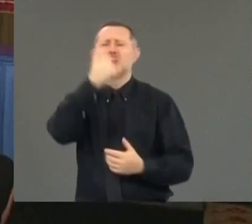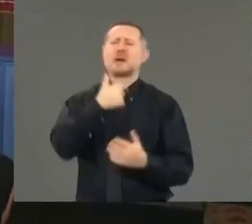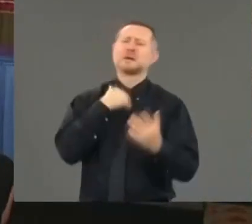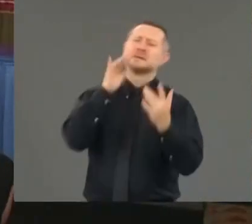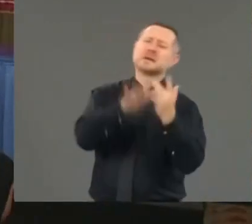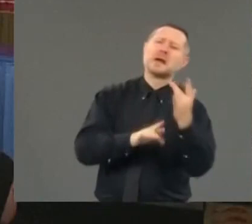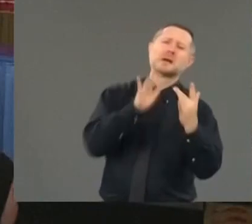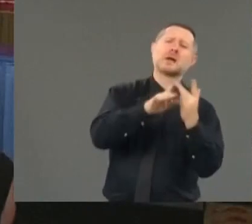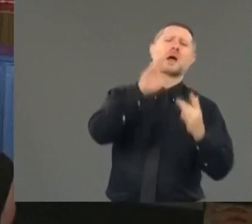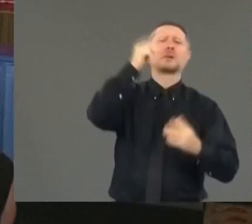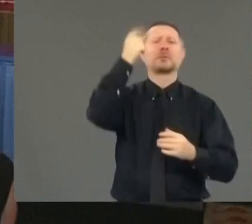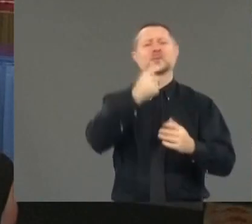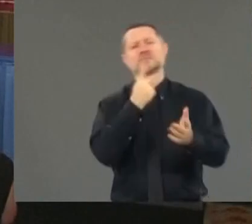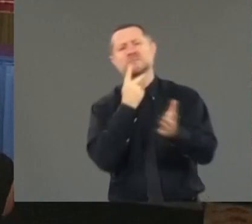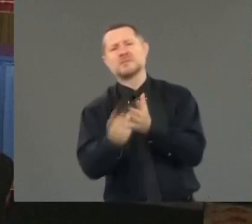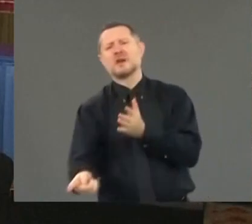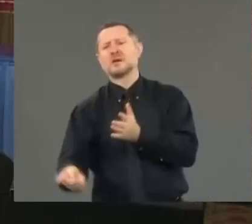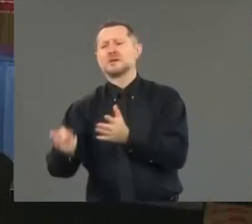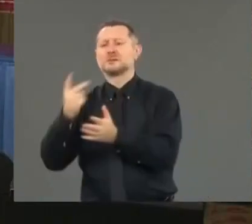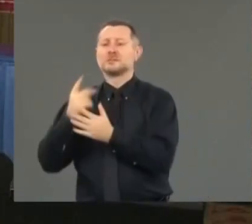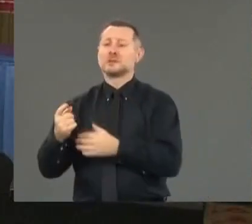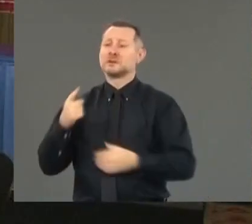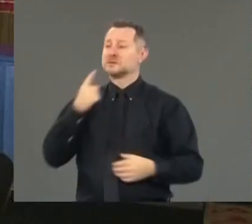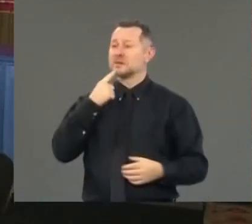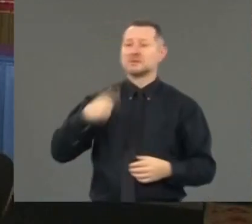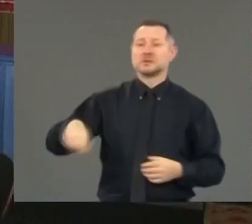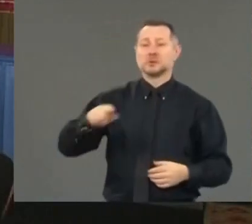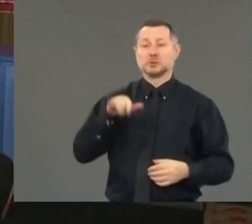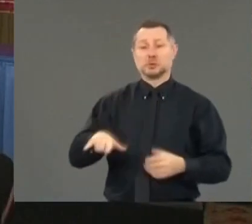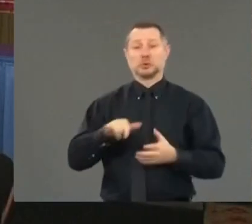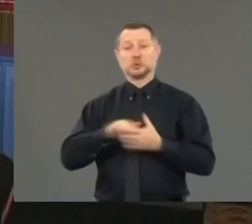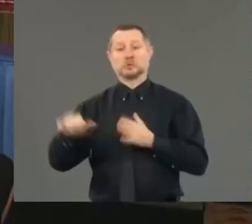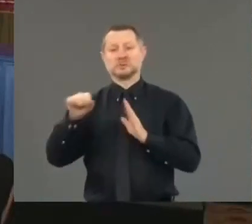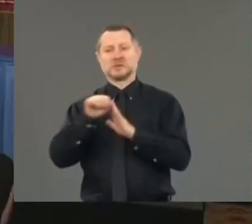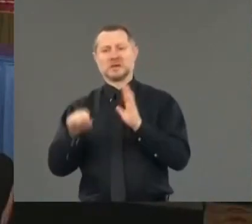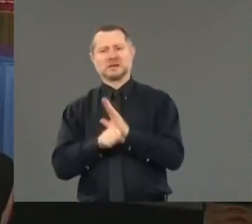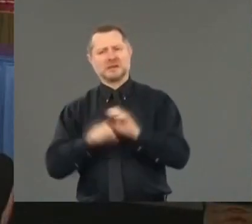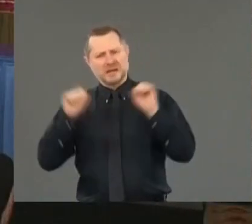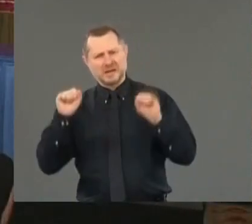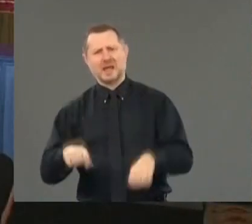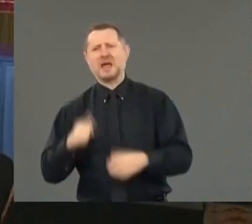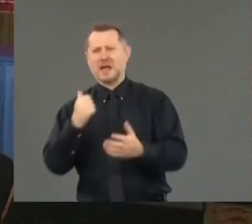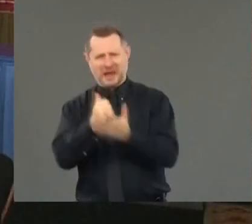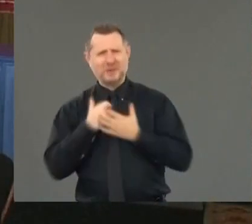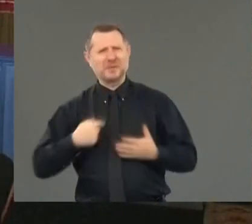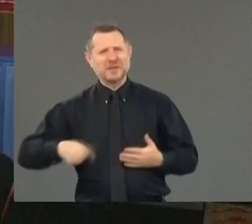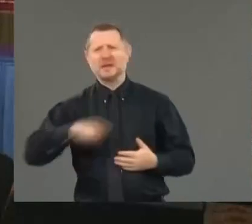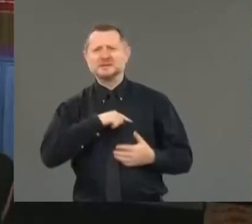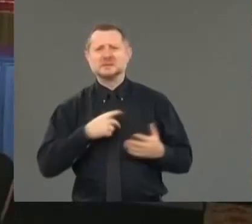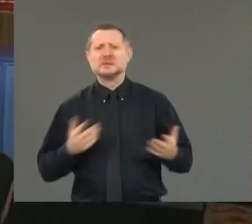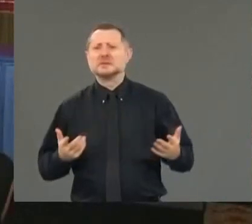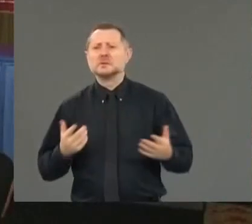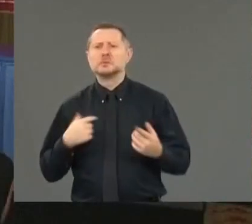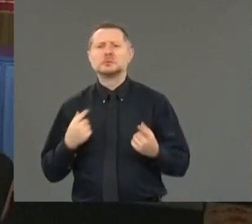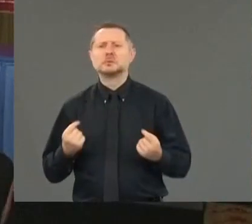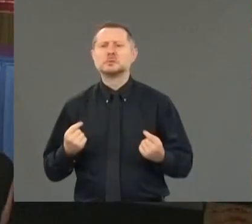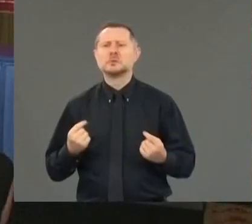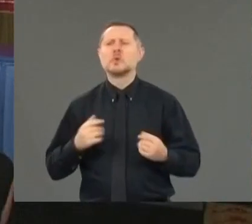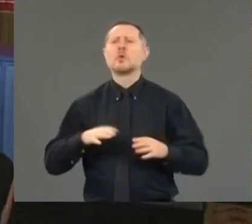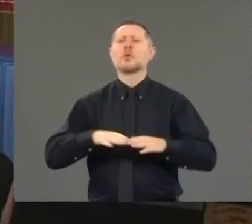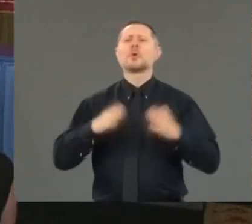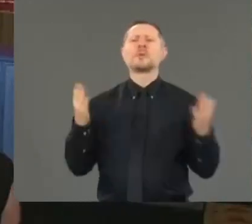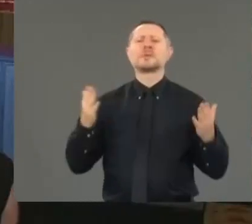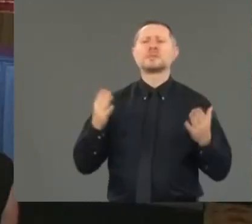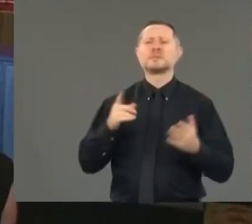line, and they're saying specifically something this state government can do to help them is to open in-person